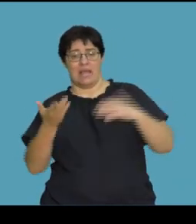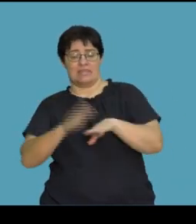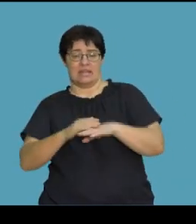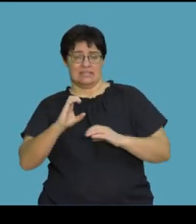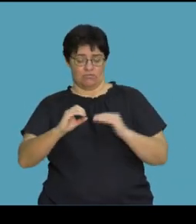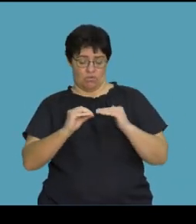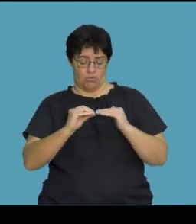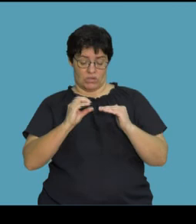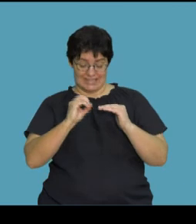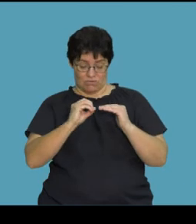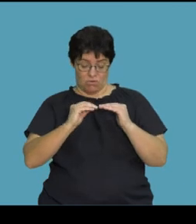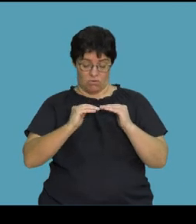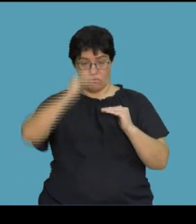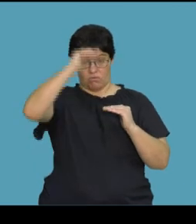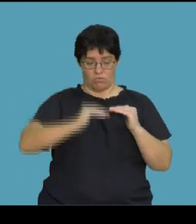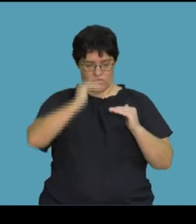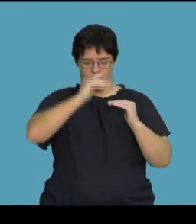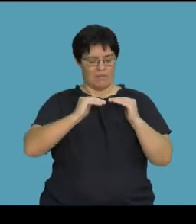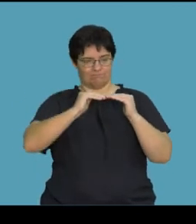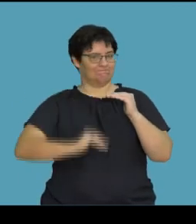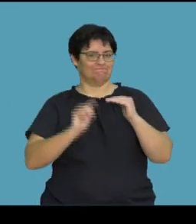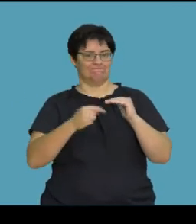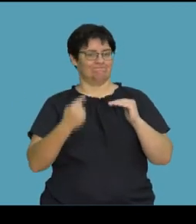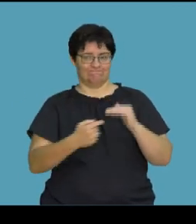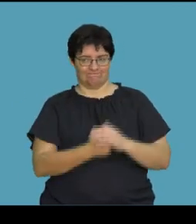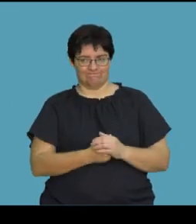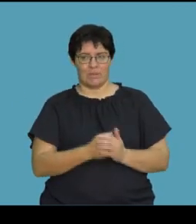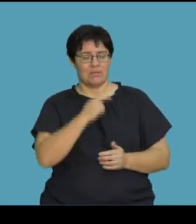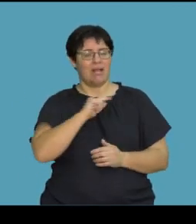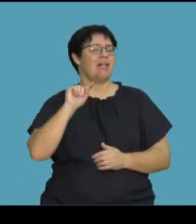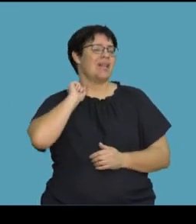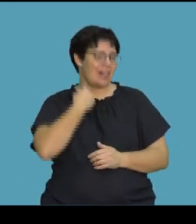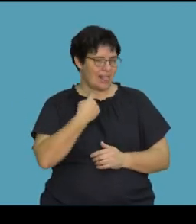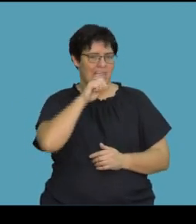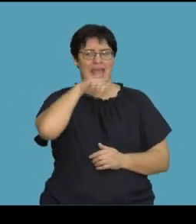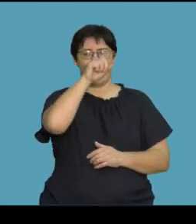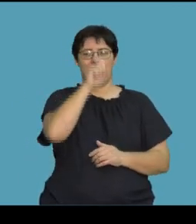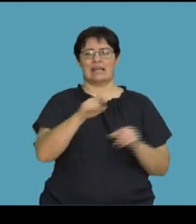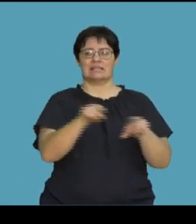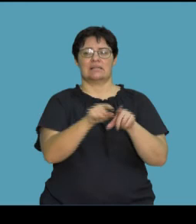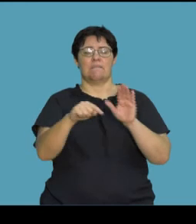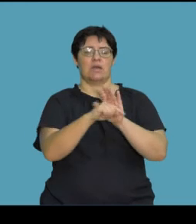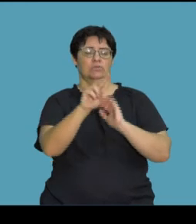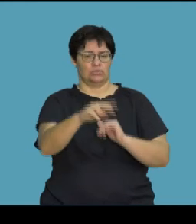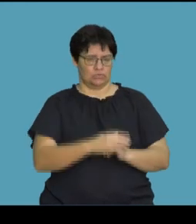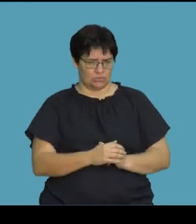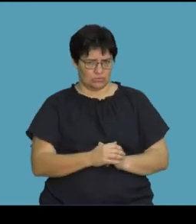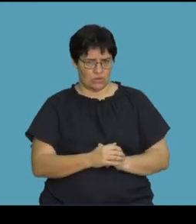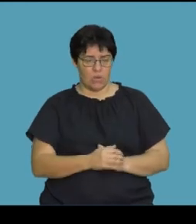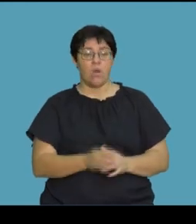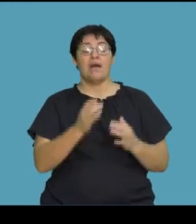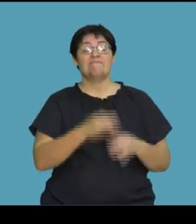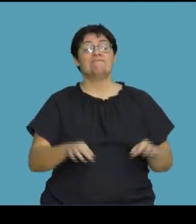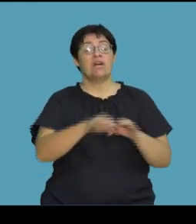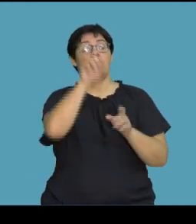square root of x is equals to negative 2. This is a lie, right? Why? Because the value of x